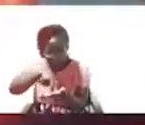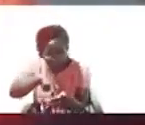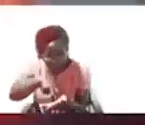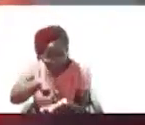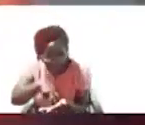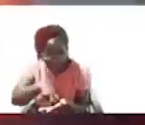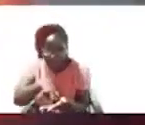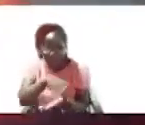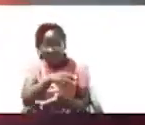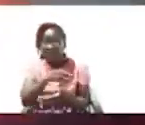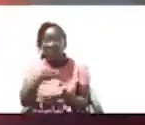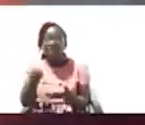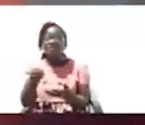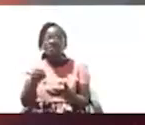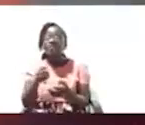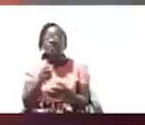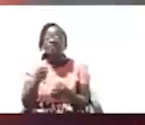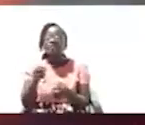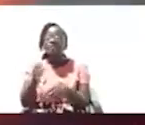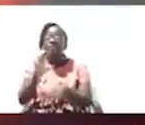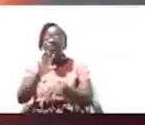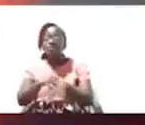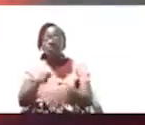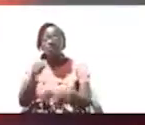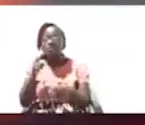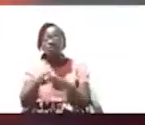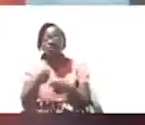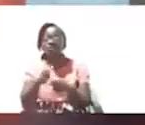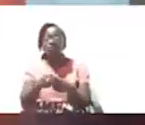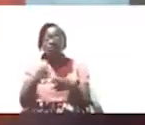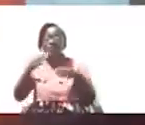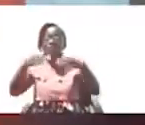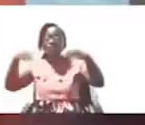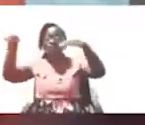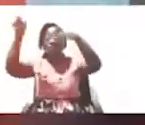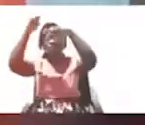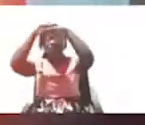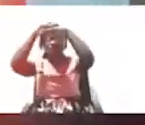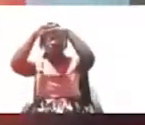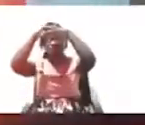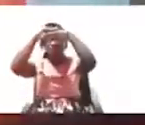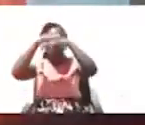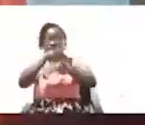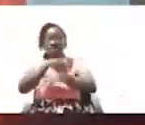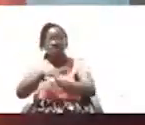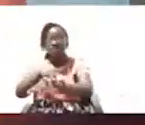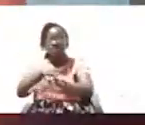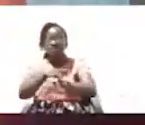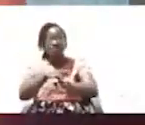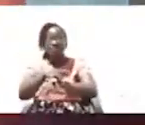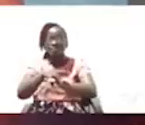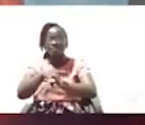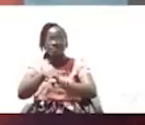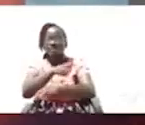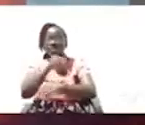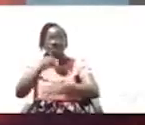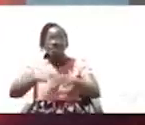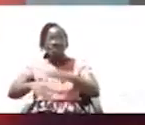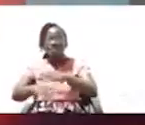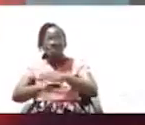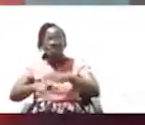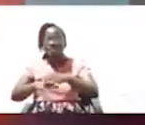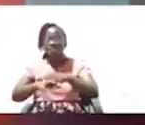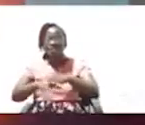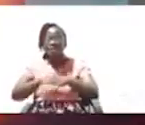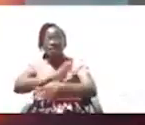shall bow. When we mention the name, Osurufu, those in heaven, asasi so, those on the earth, and yes, asasi,